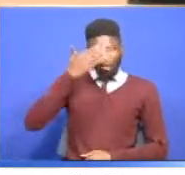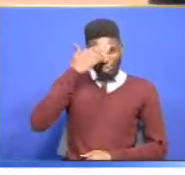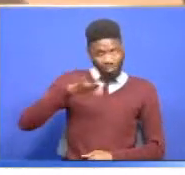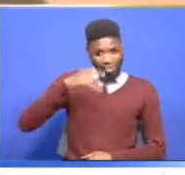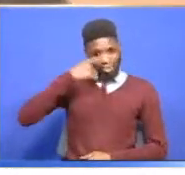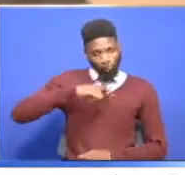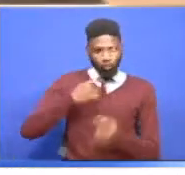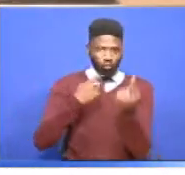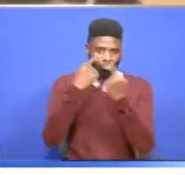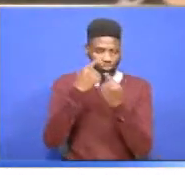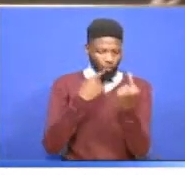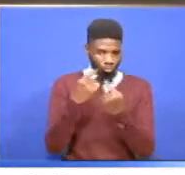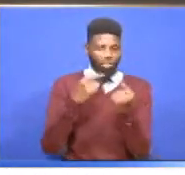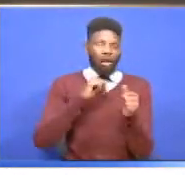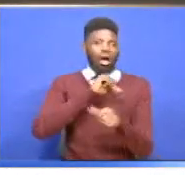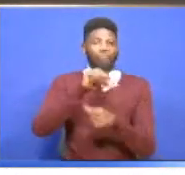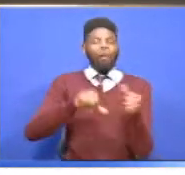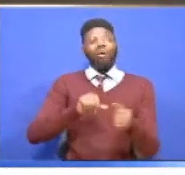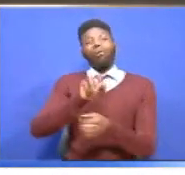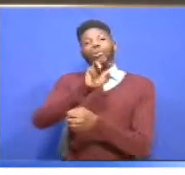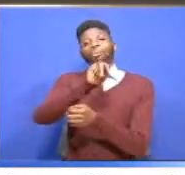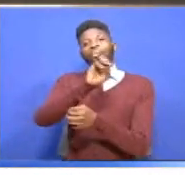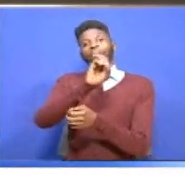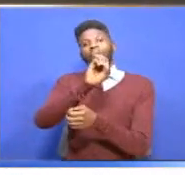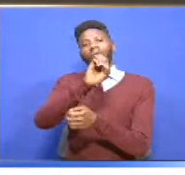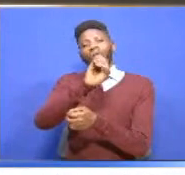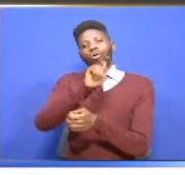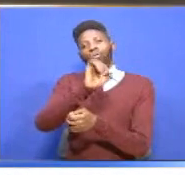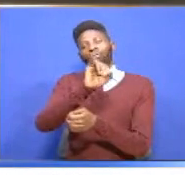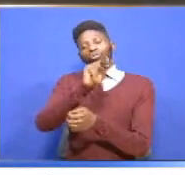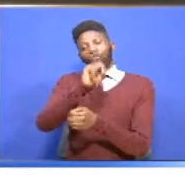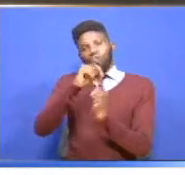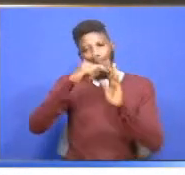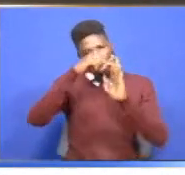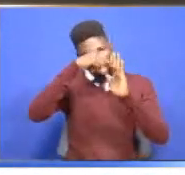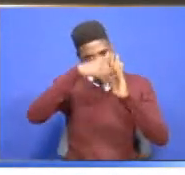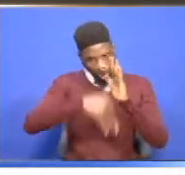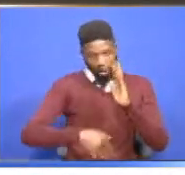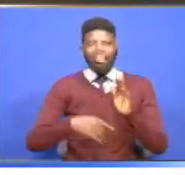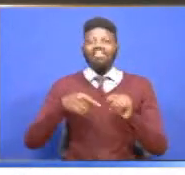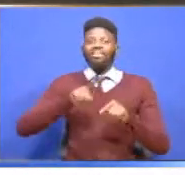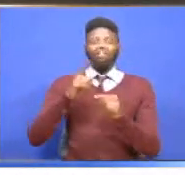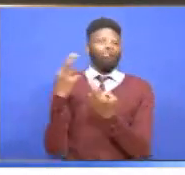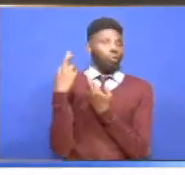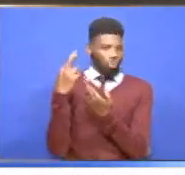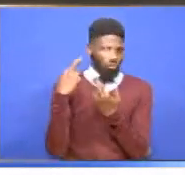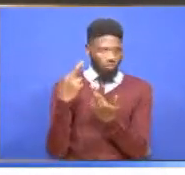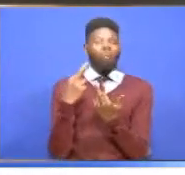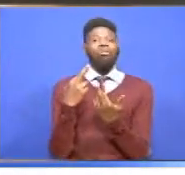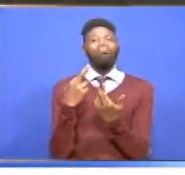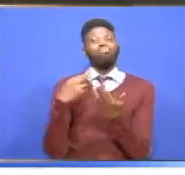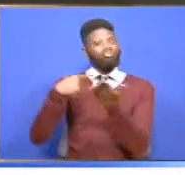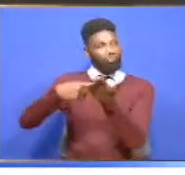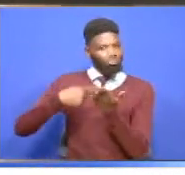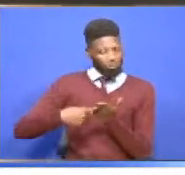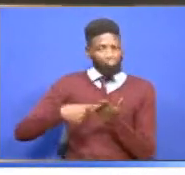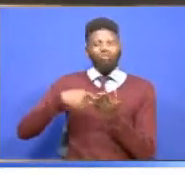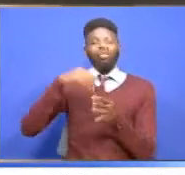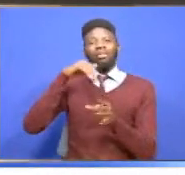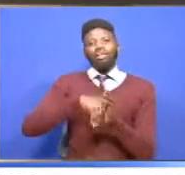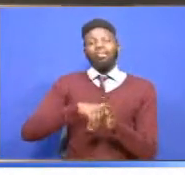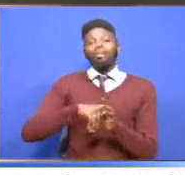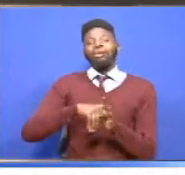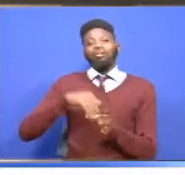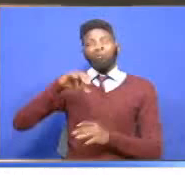the substance of the motion which they hope to move and debate before the County Assembly. Right now, it cannot